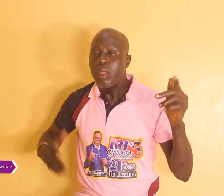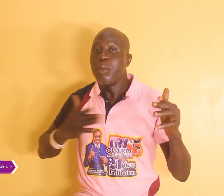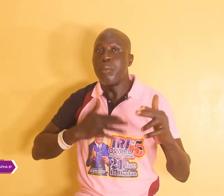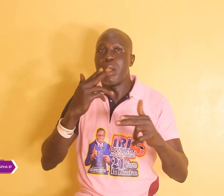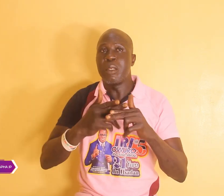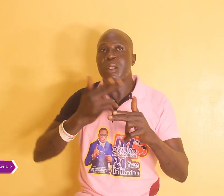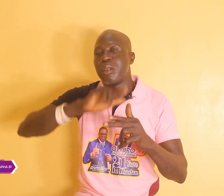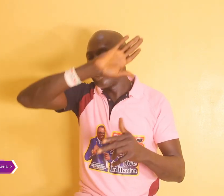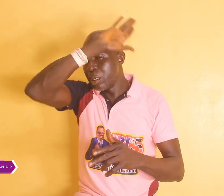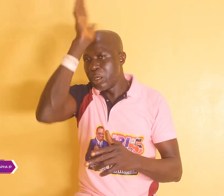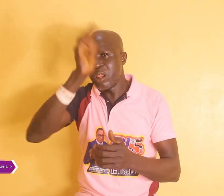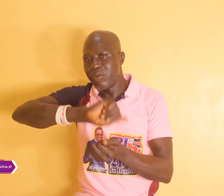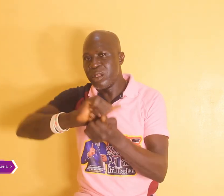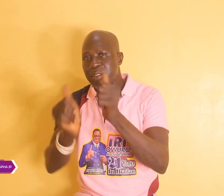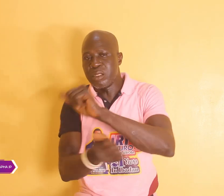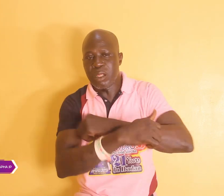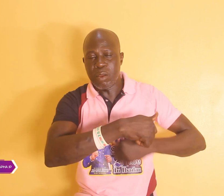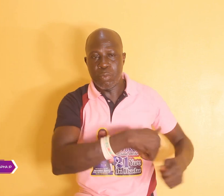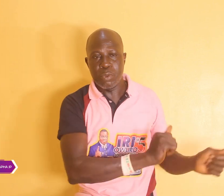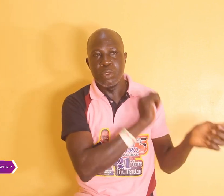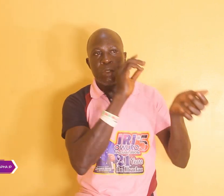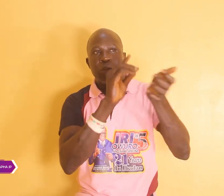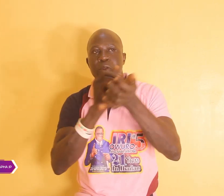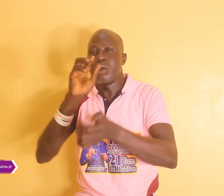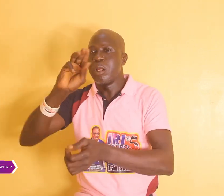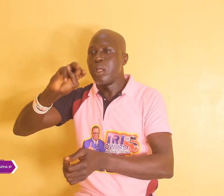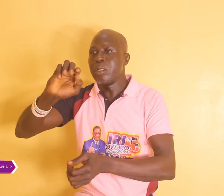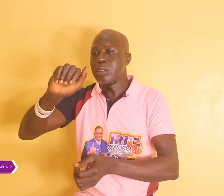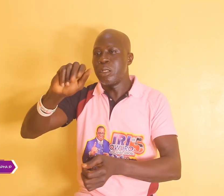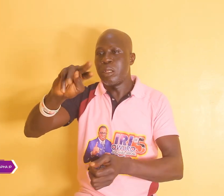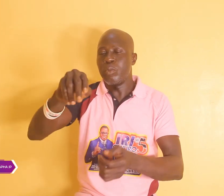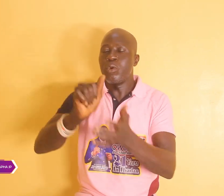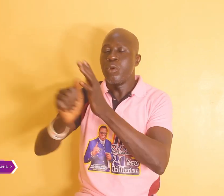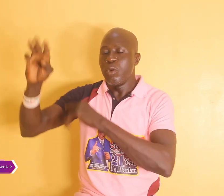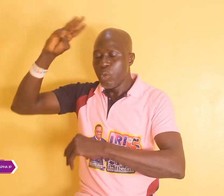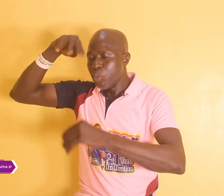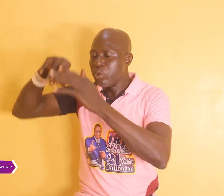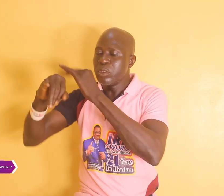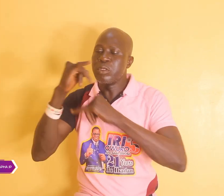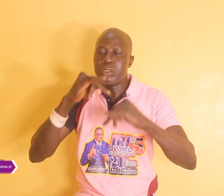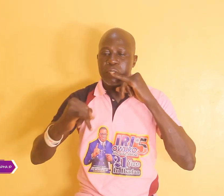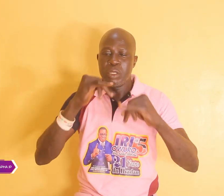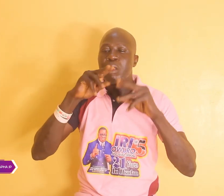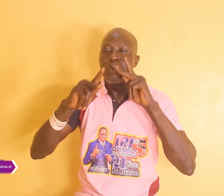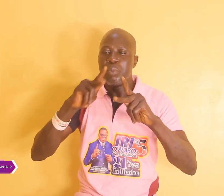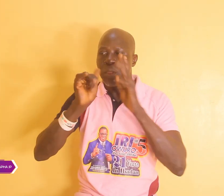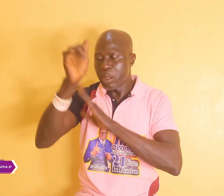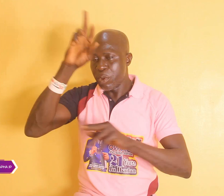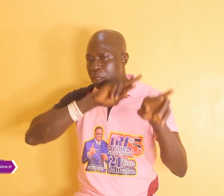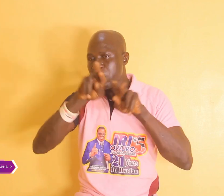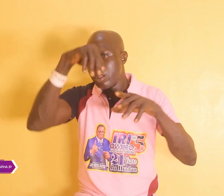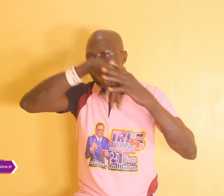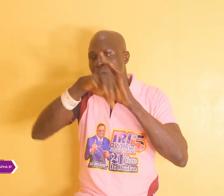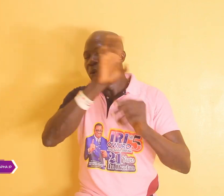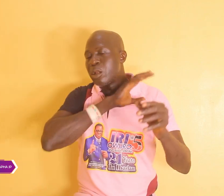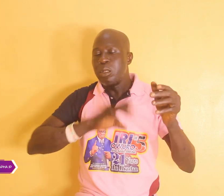alone. Oh, my name never changed. Apostle is the apostle. Dr. SMO Mustafa JP Babasebioba lati